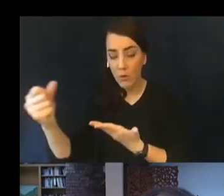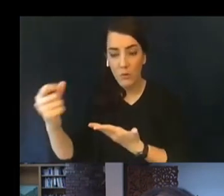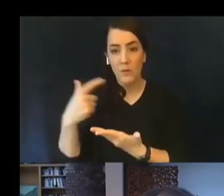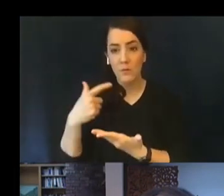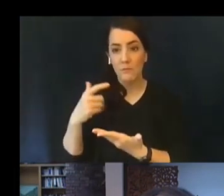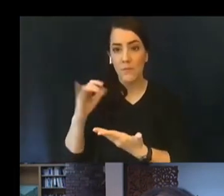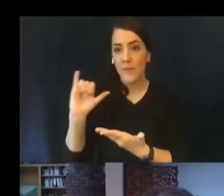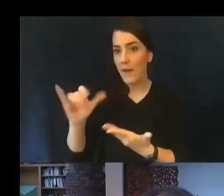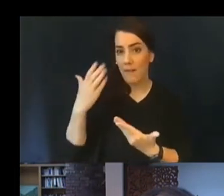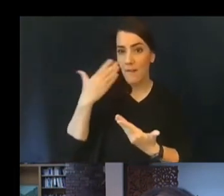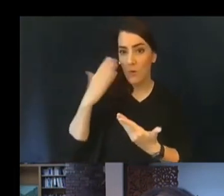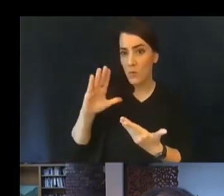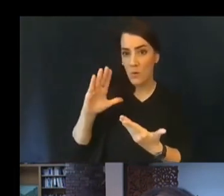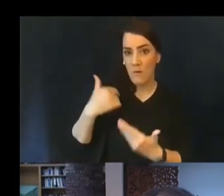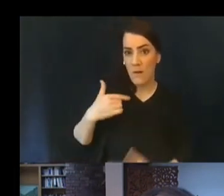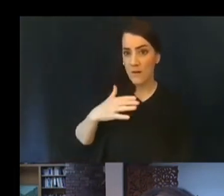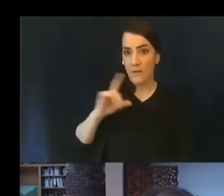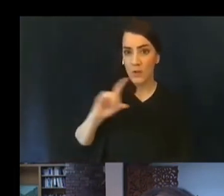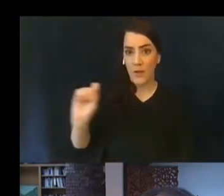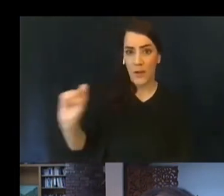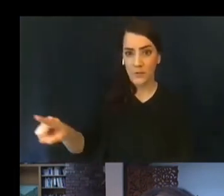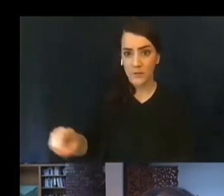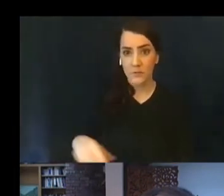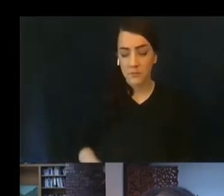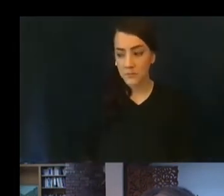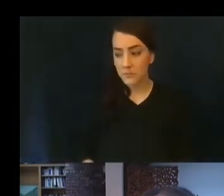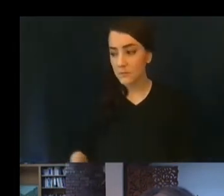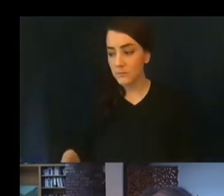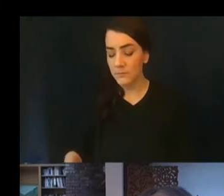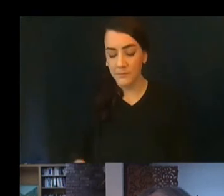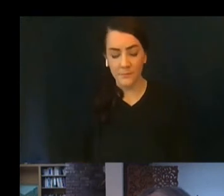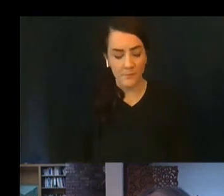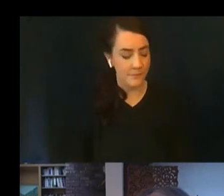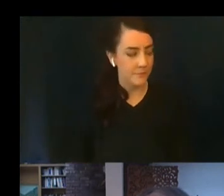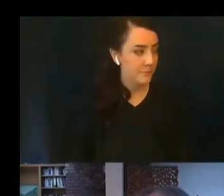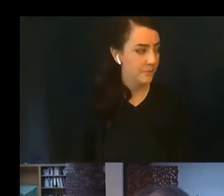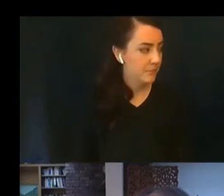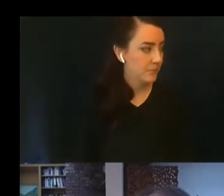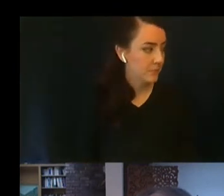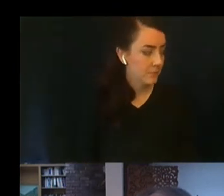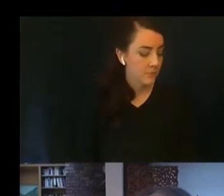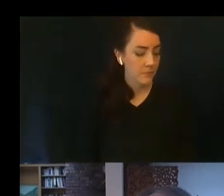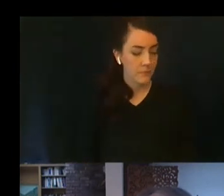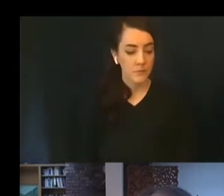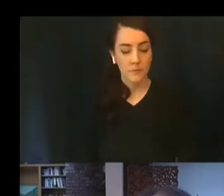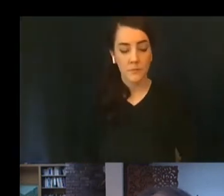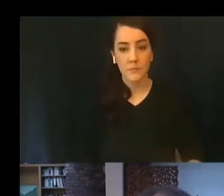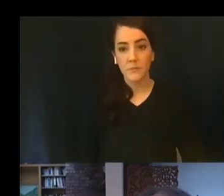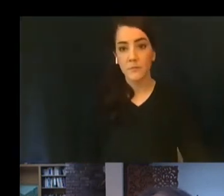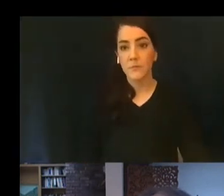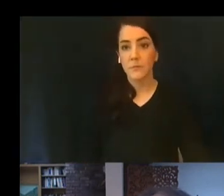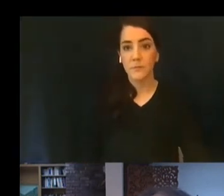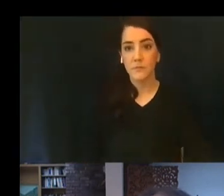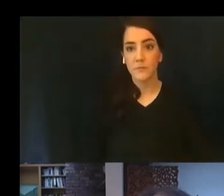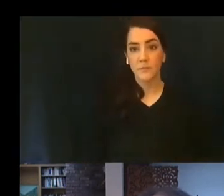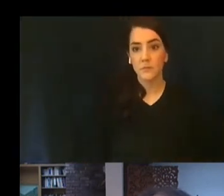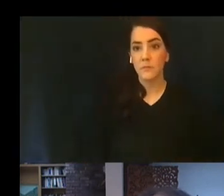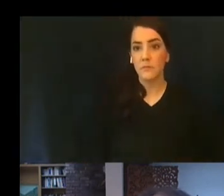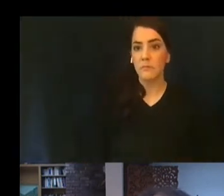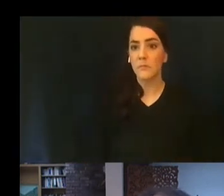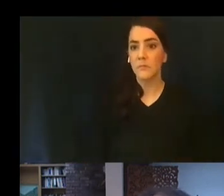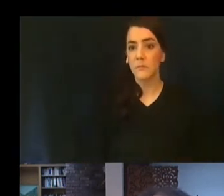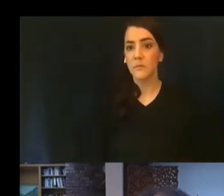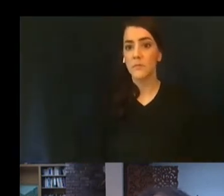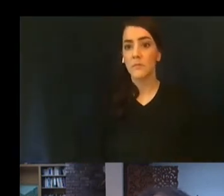pursued further with her. But, um, I do know one of the things she mentioned